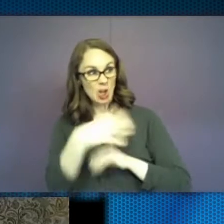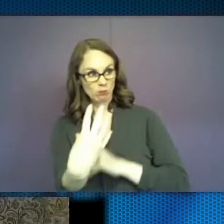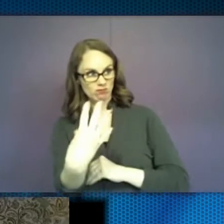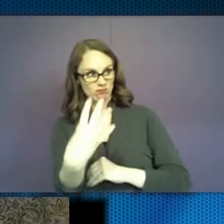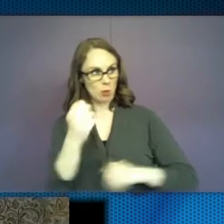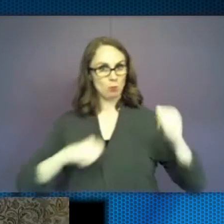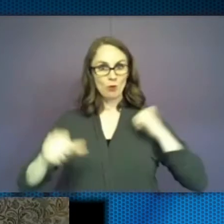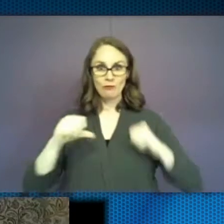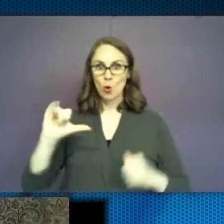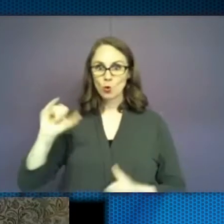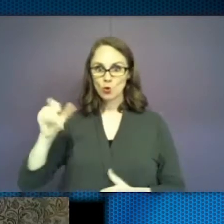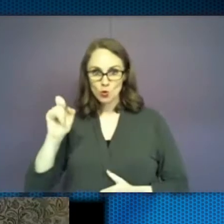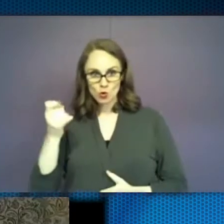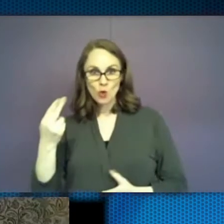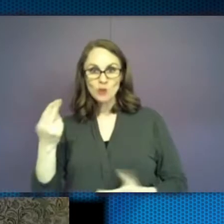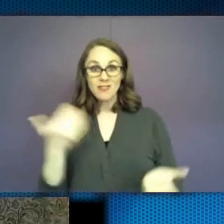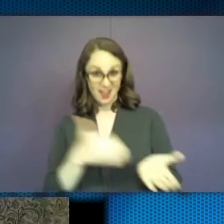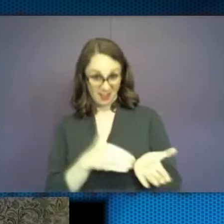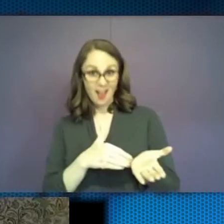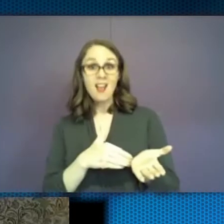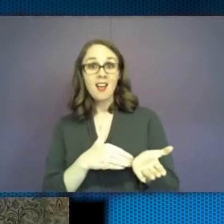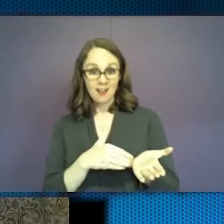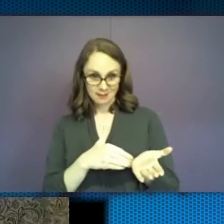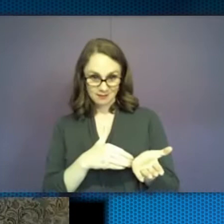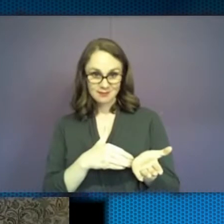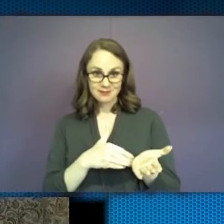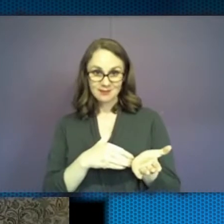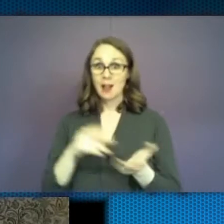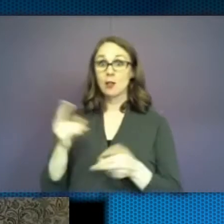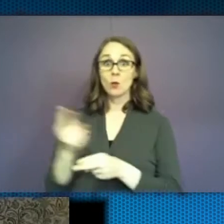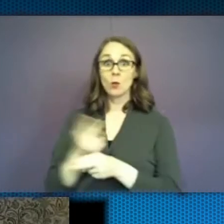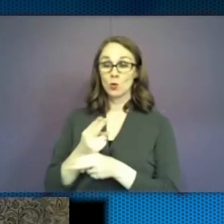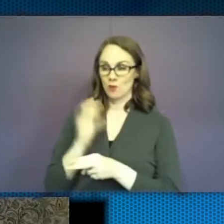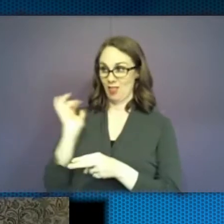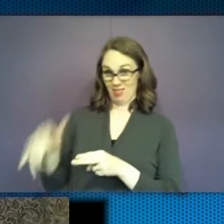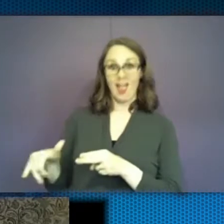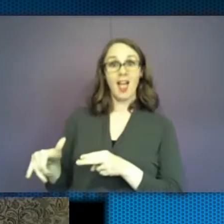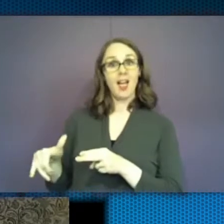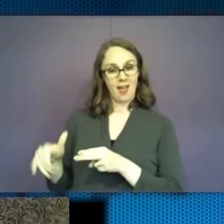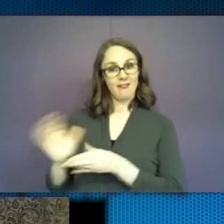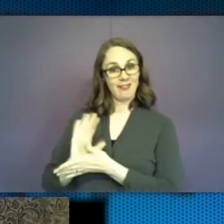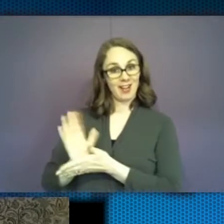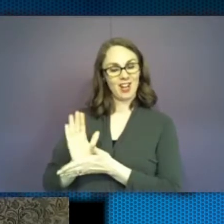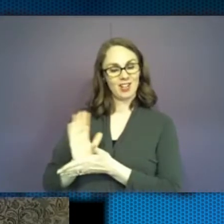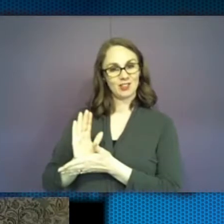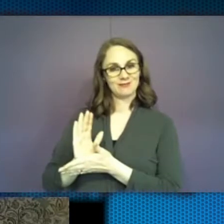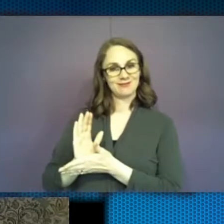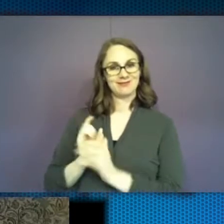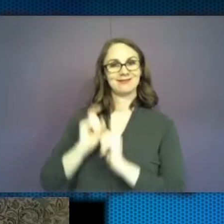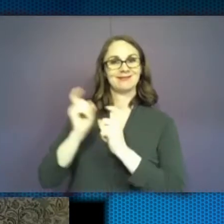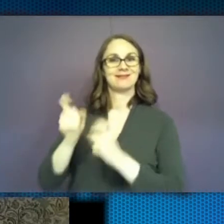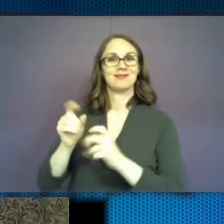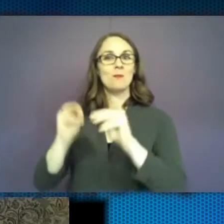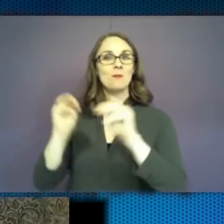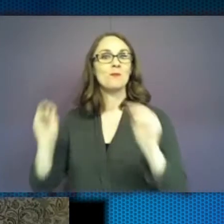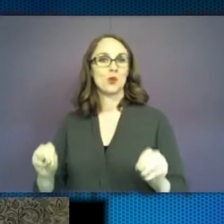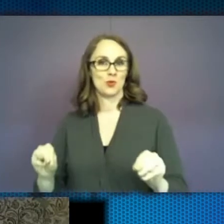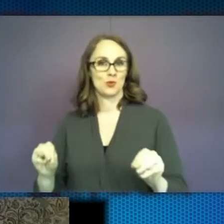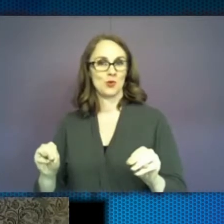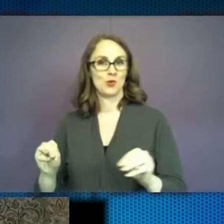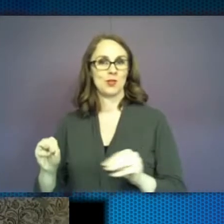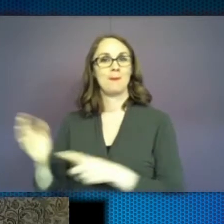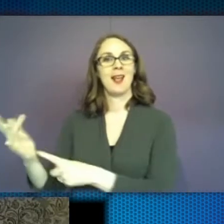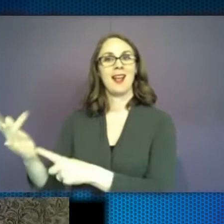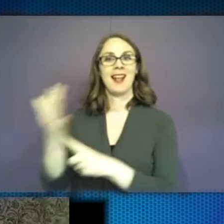performing Joseph in the video again? And then they used it as their contribution to the Museums by Candlelight